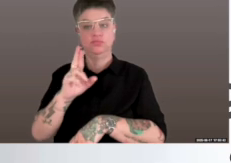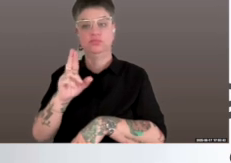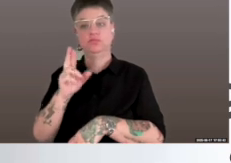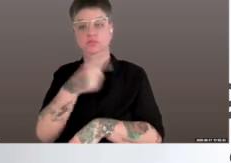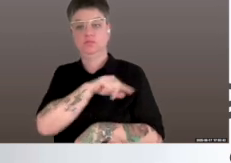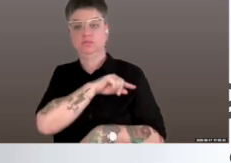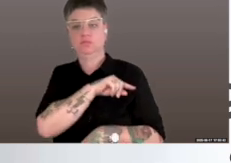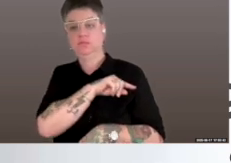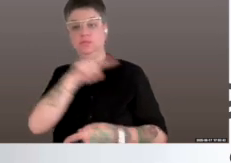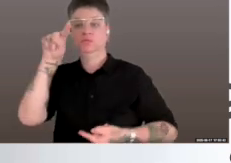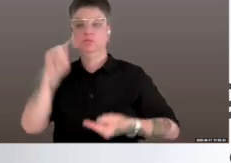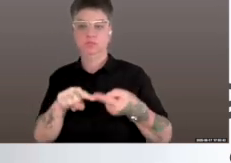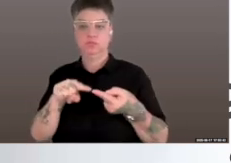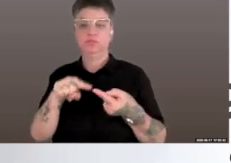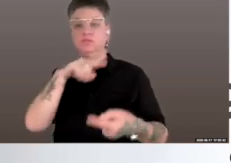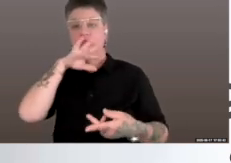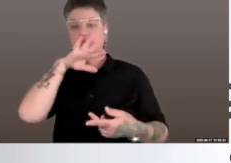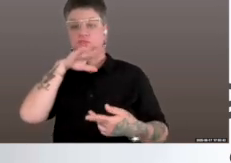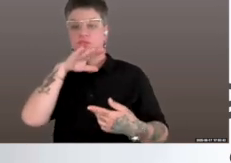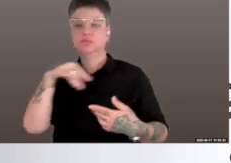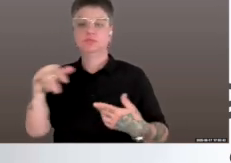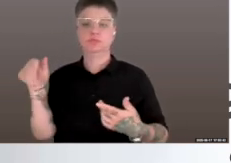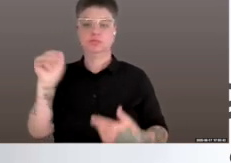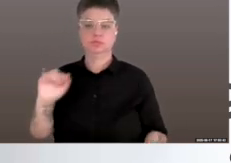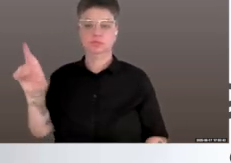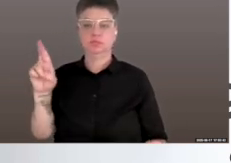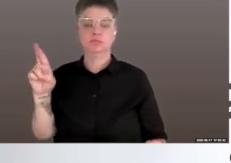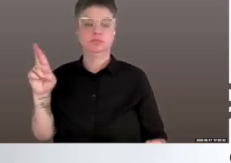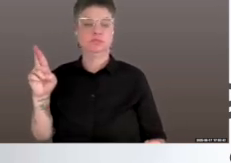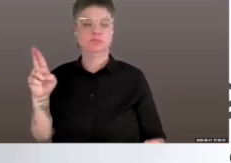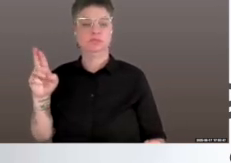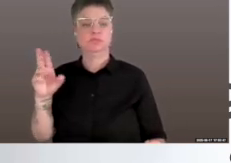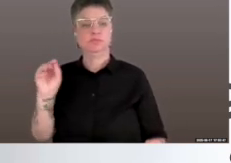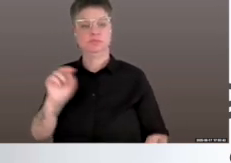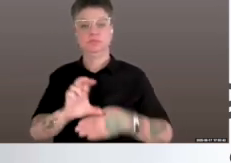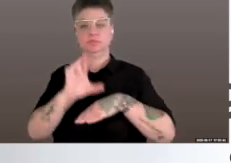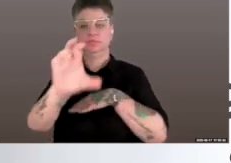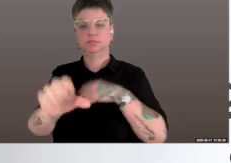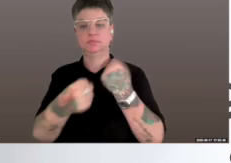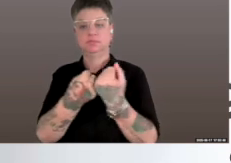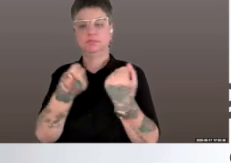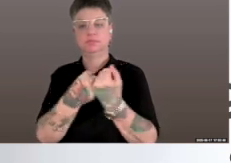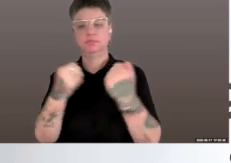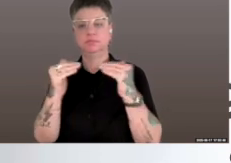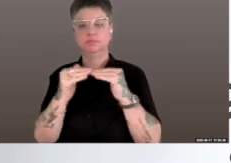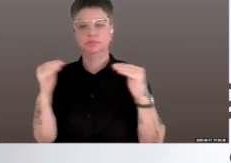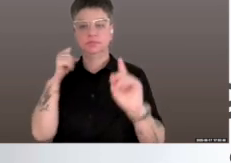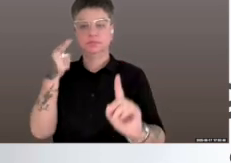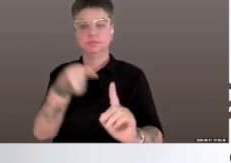Improvement Program. It covers 3 fiscal years, beginning with the upcoming budget year, and is updated